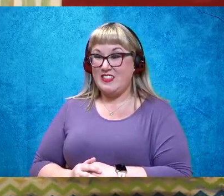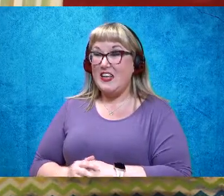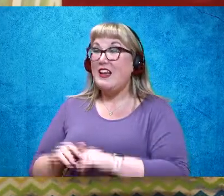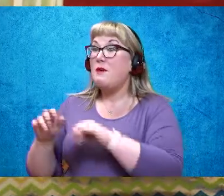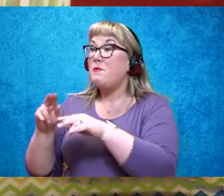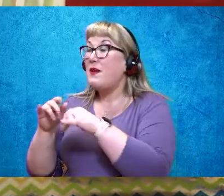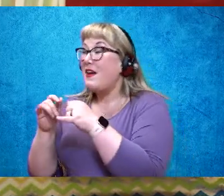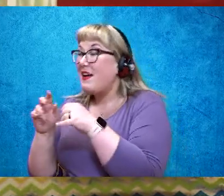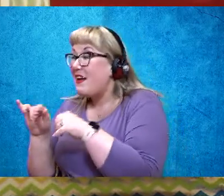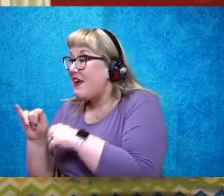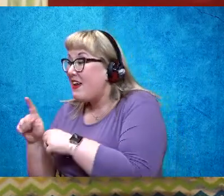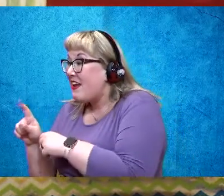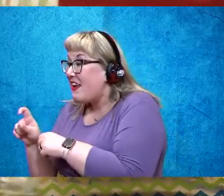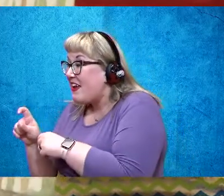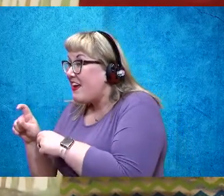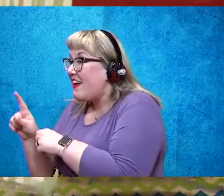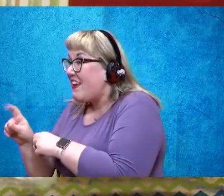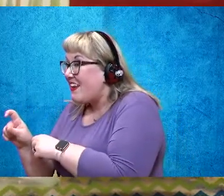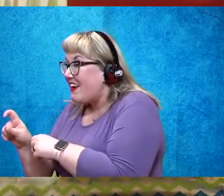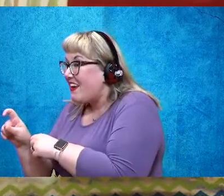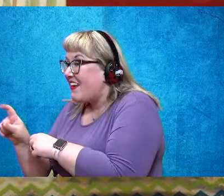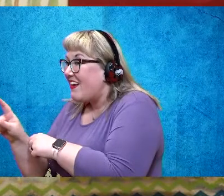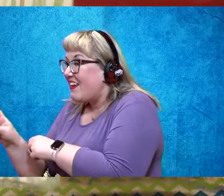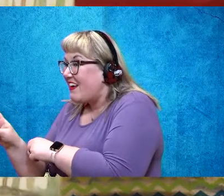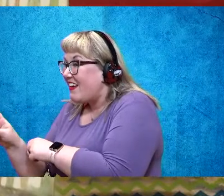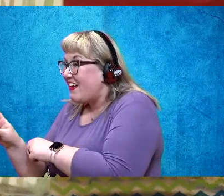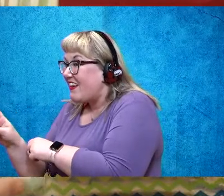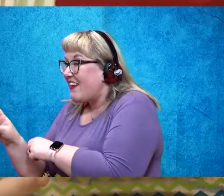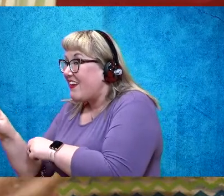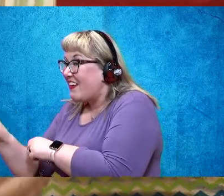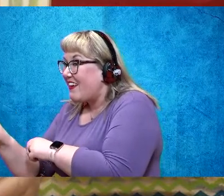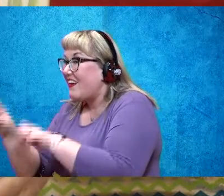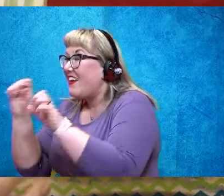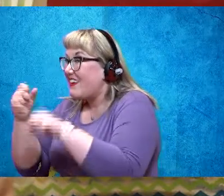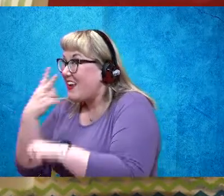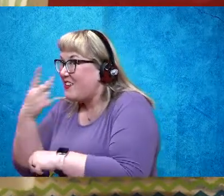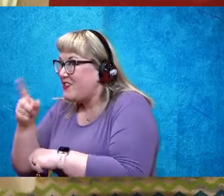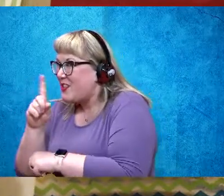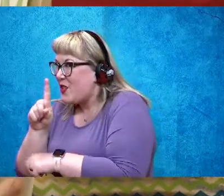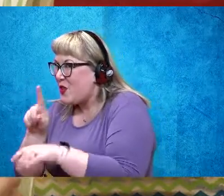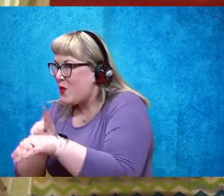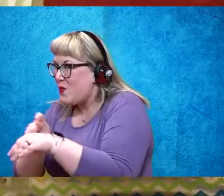Inch by inch. Can you see the inchworm?